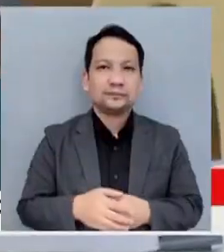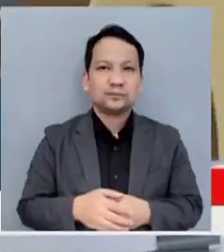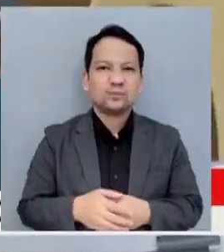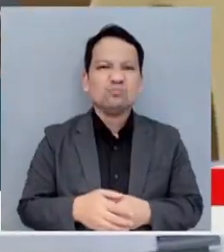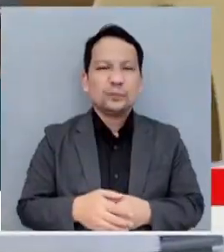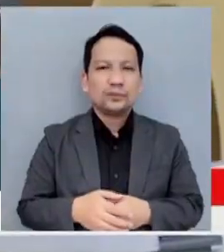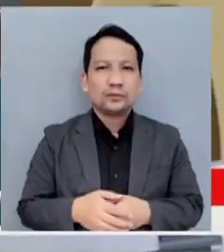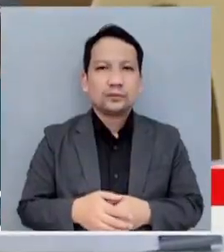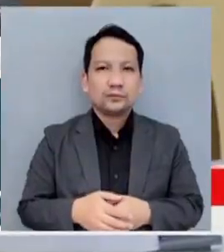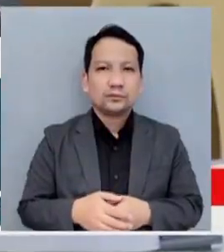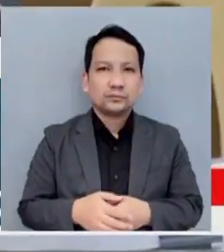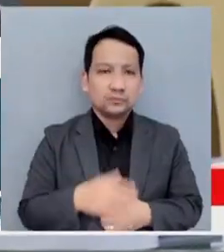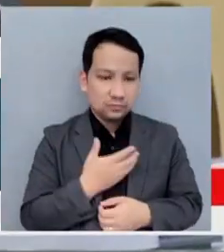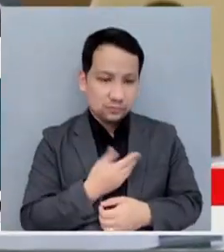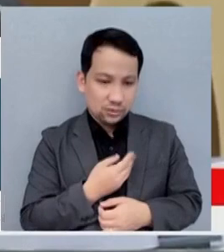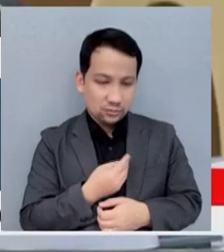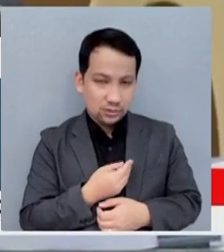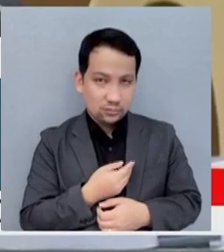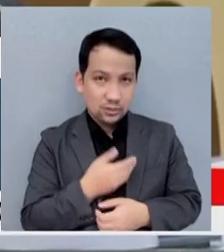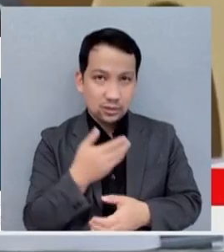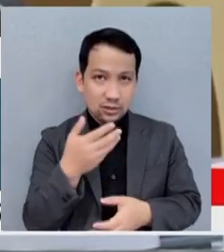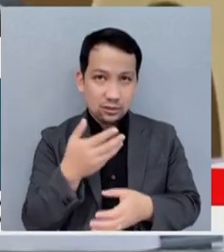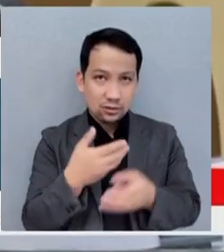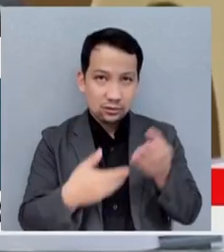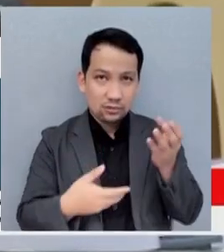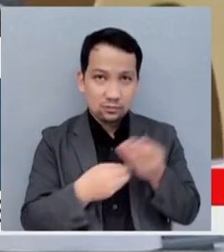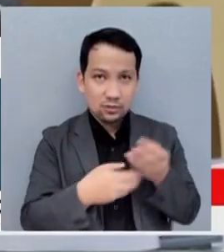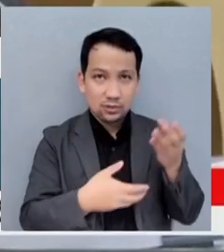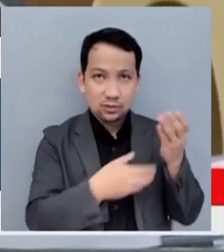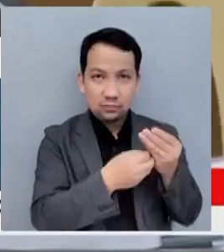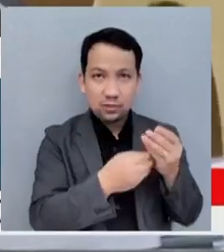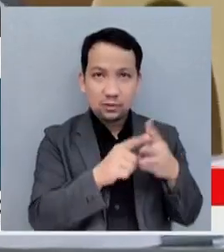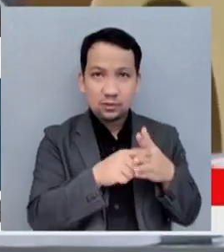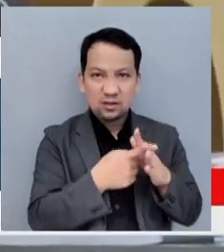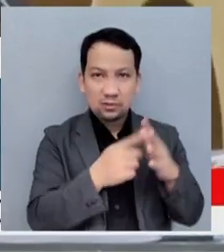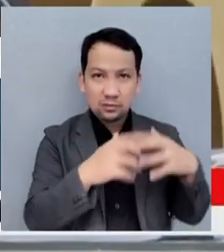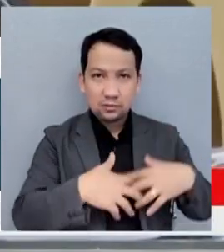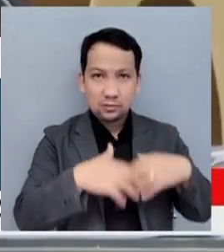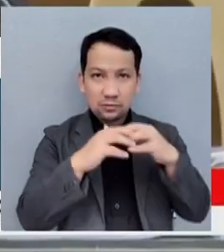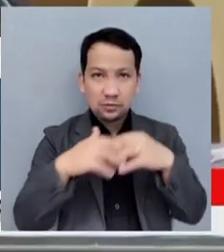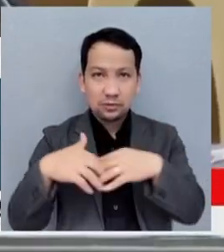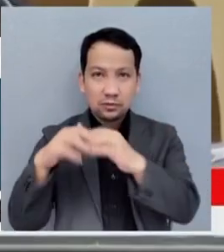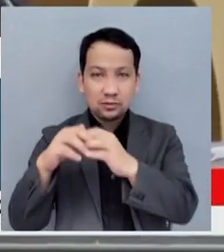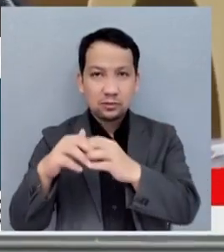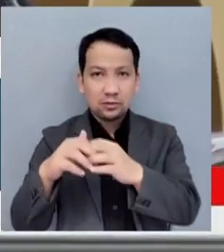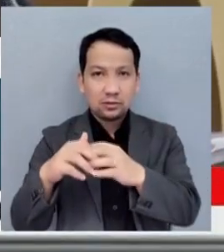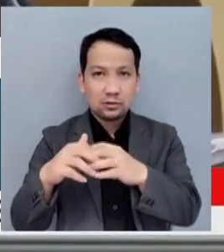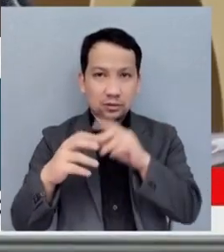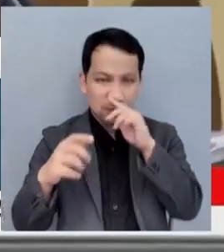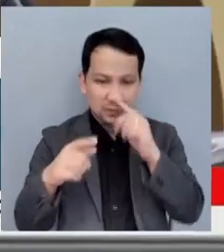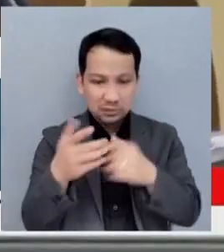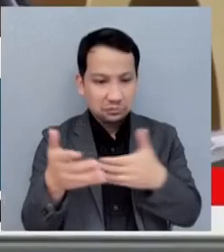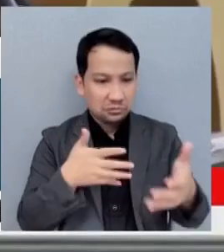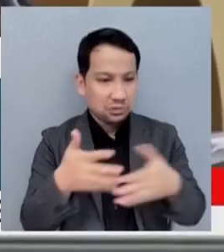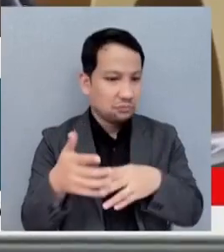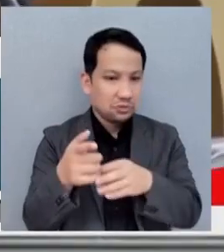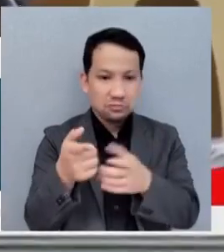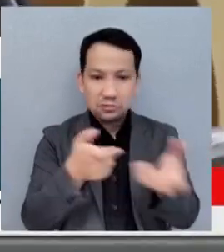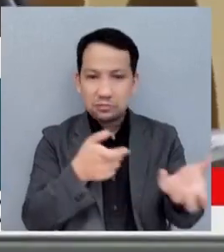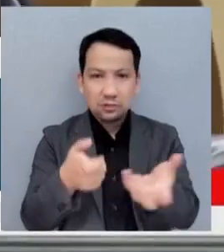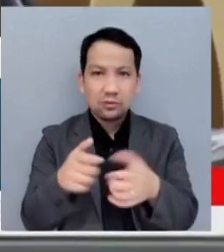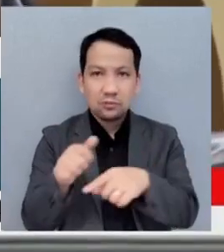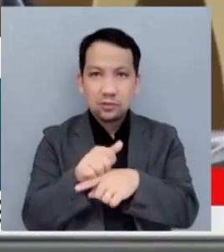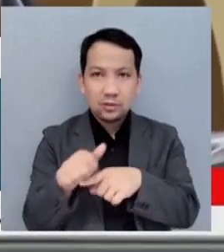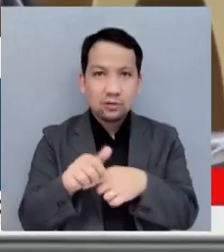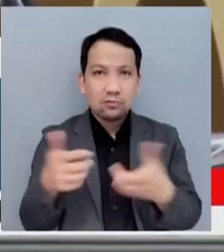Madam, hindi ba nakakatakot na nagdadagdag at nag-uumpisa tayo, nagpapaputok ng javelin at kung ano-ano pa, ngunit wala